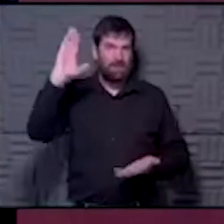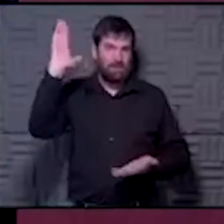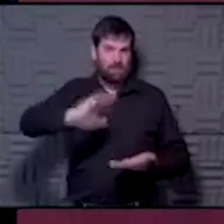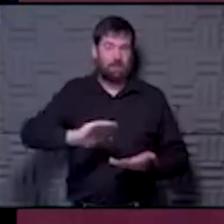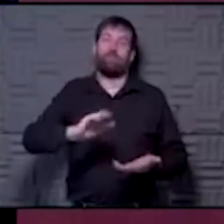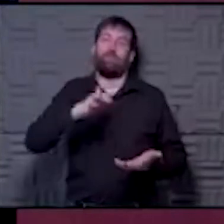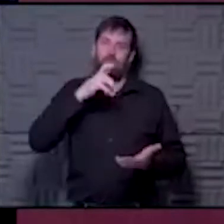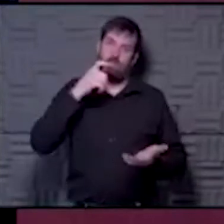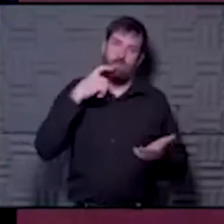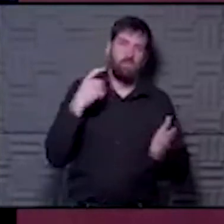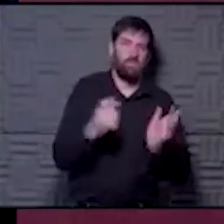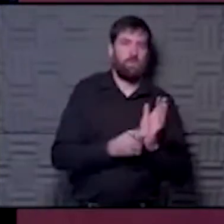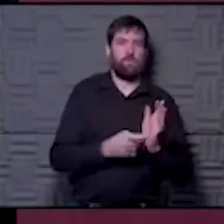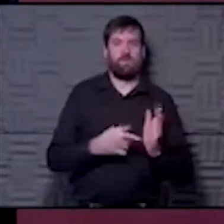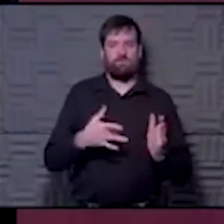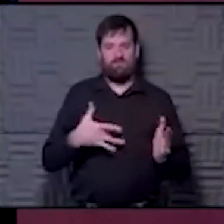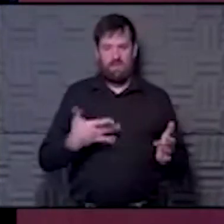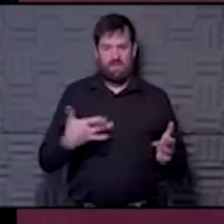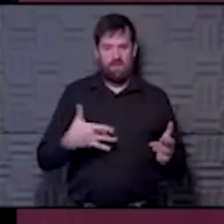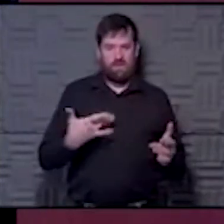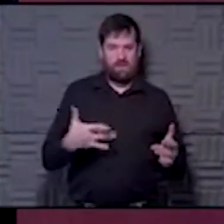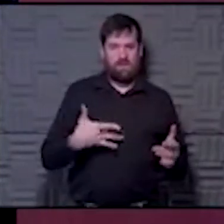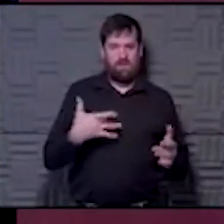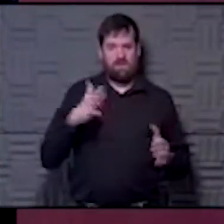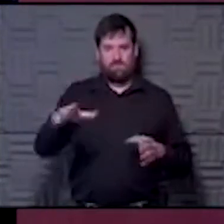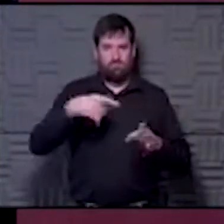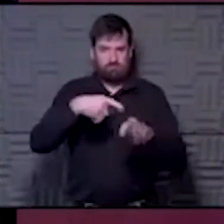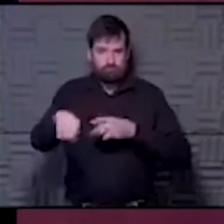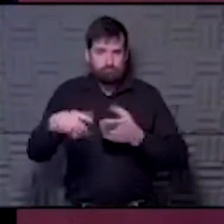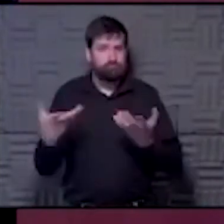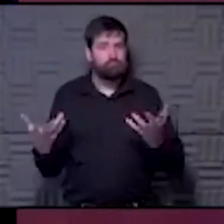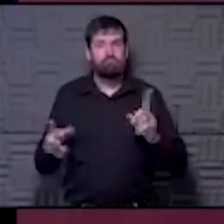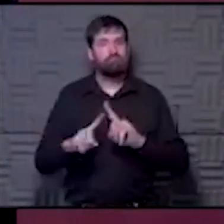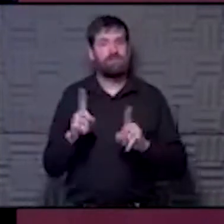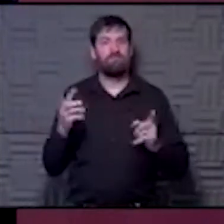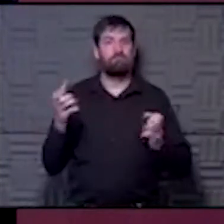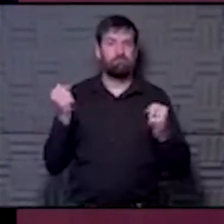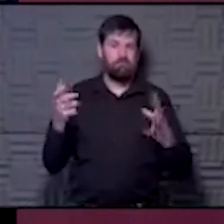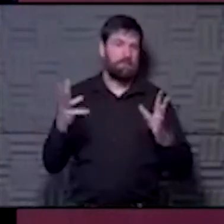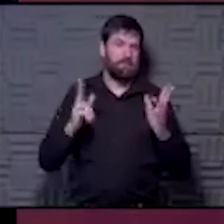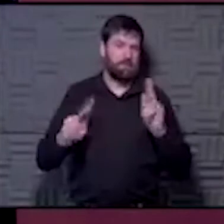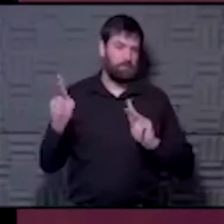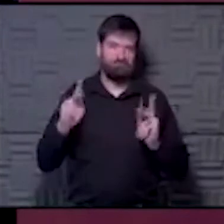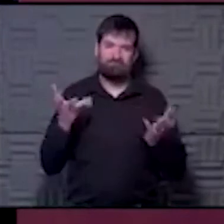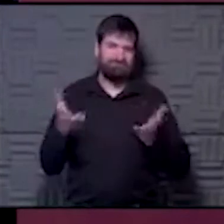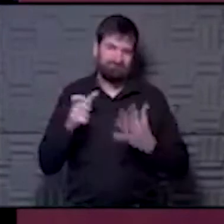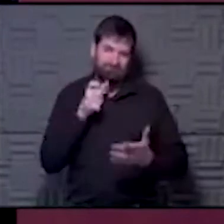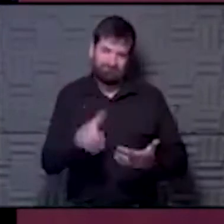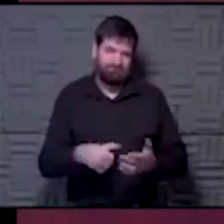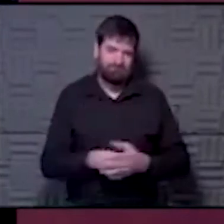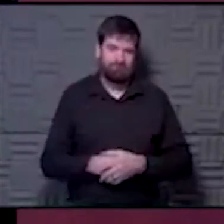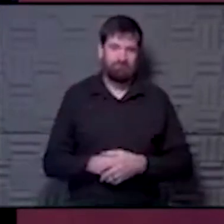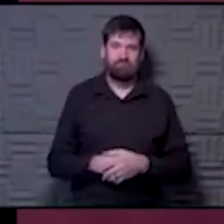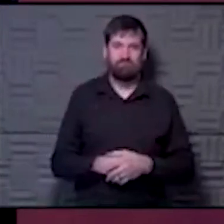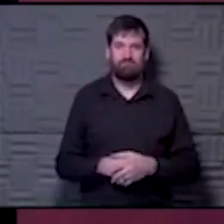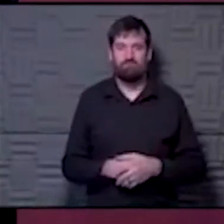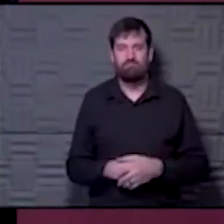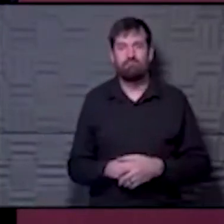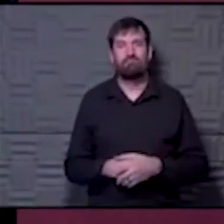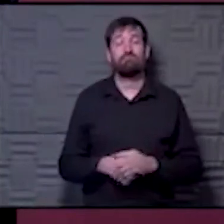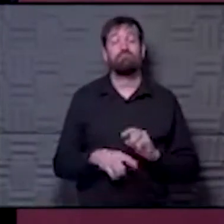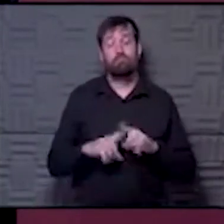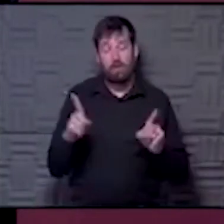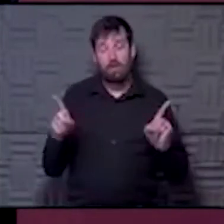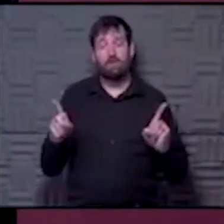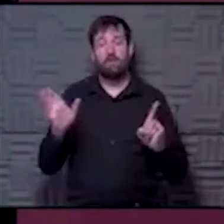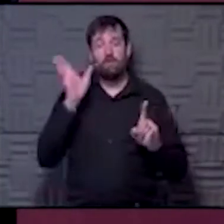to notice it because of the field of work you're in. But for most people, they may not notice it. So a lot of things to go on in that question, but there is a long-haul thing